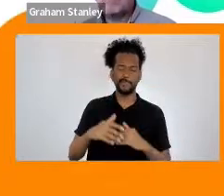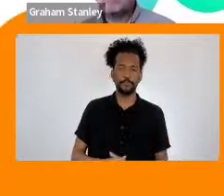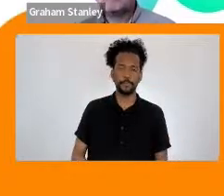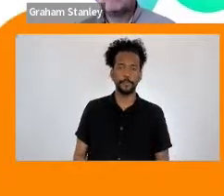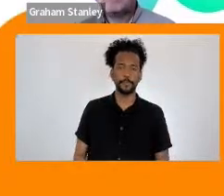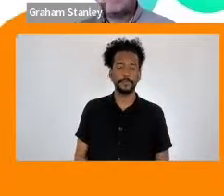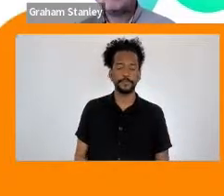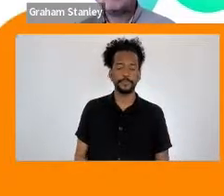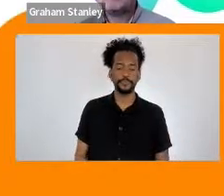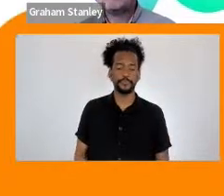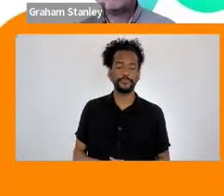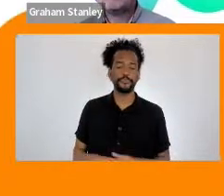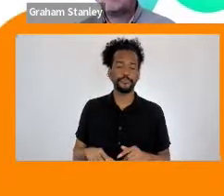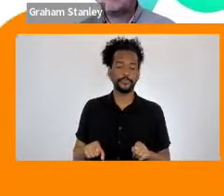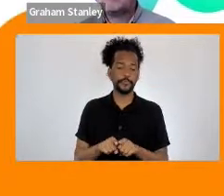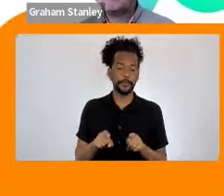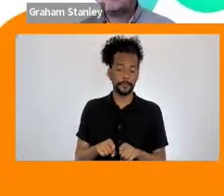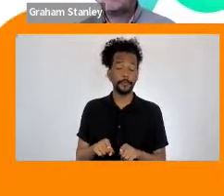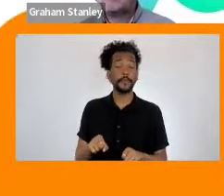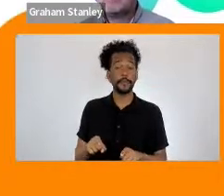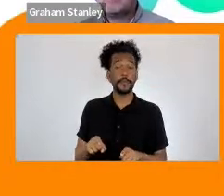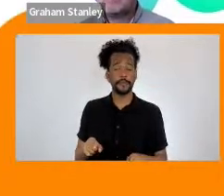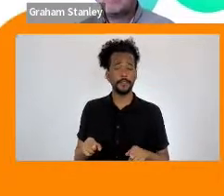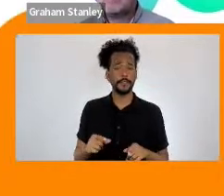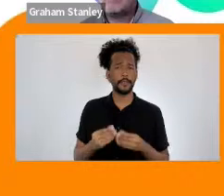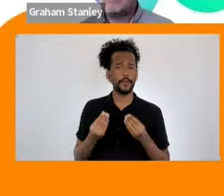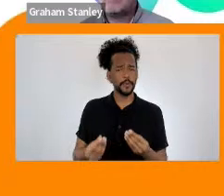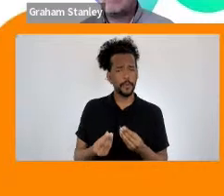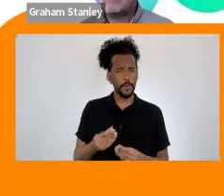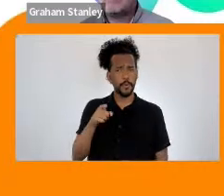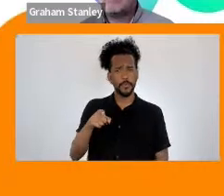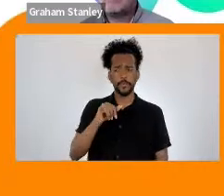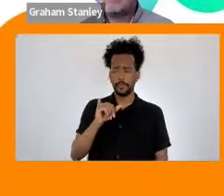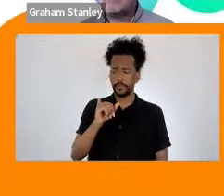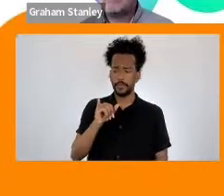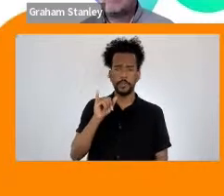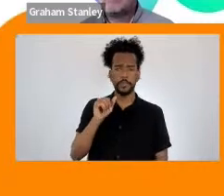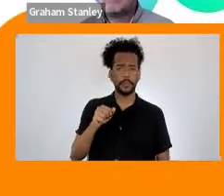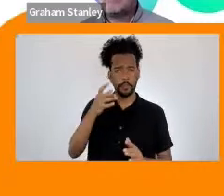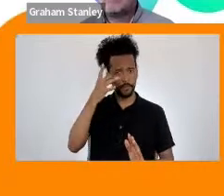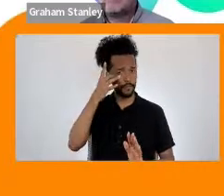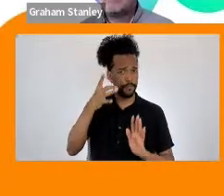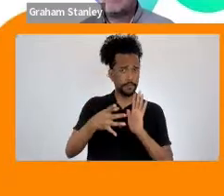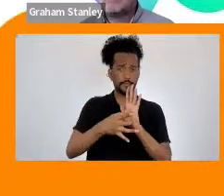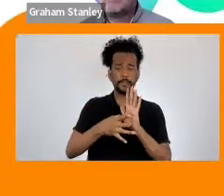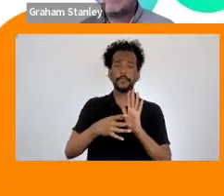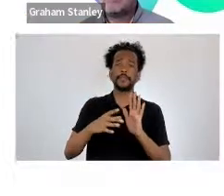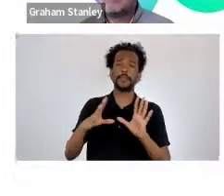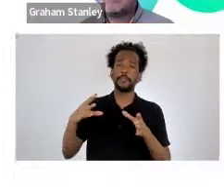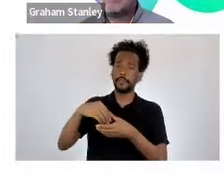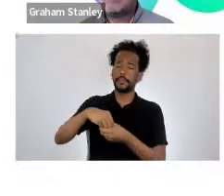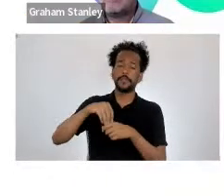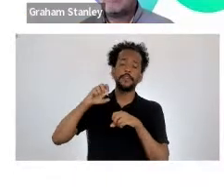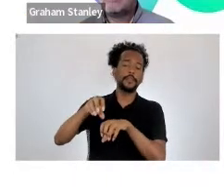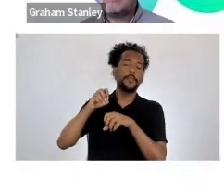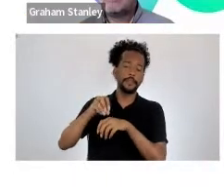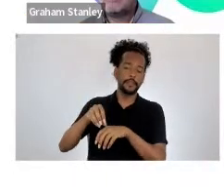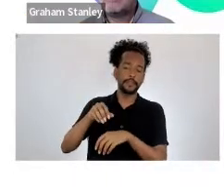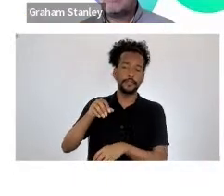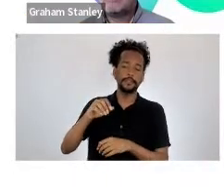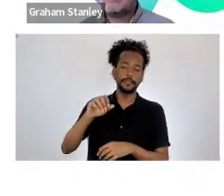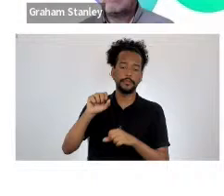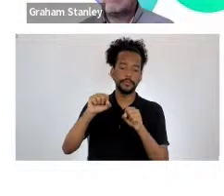is AI being used in English language teaching and learning in education systems globally? So our